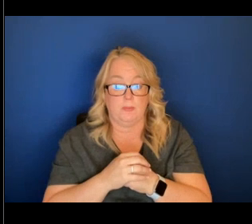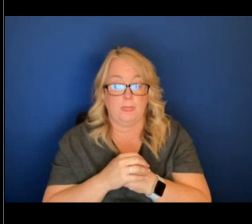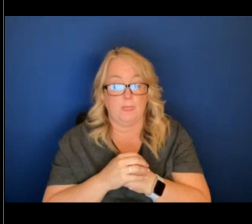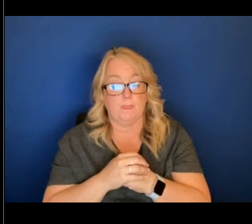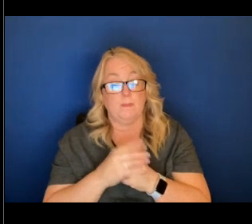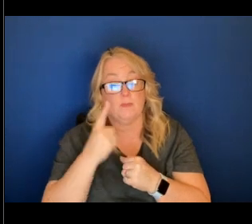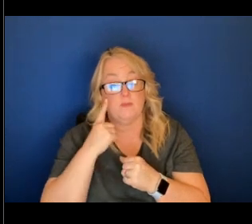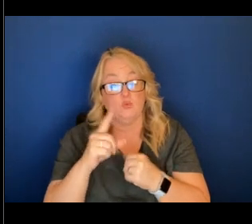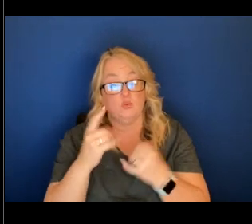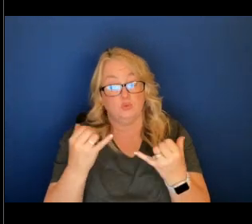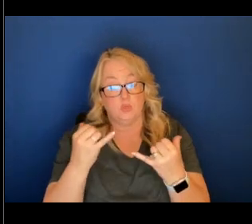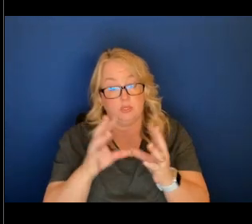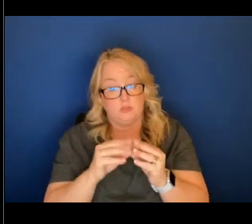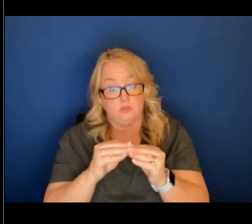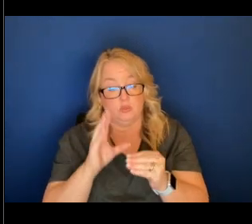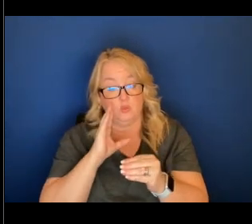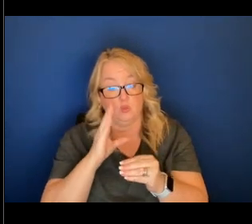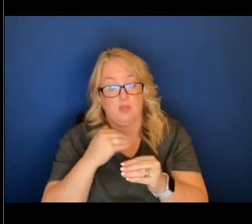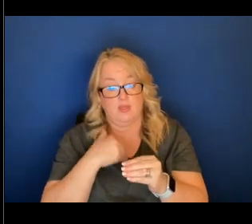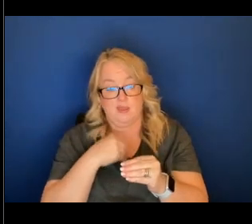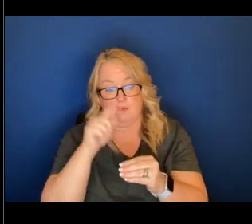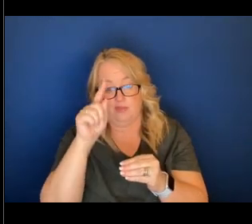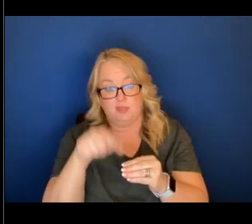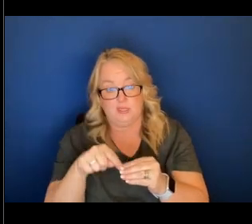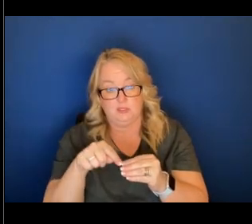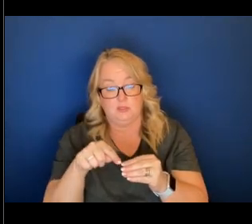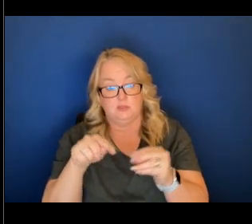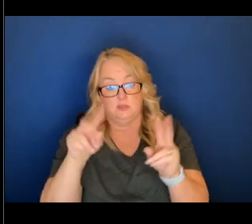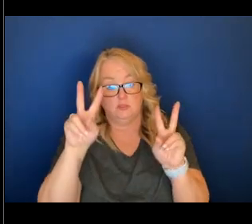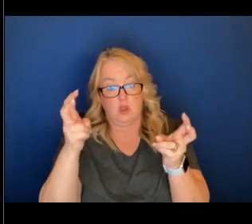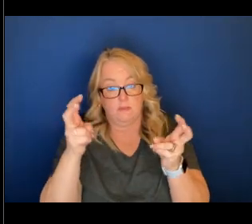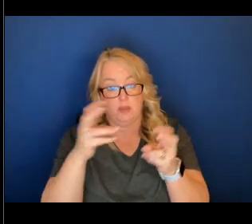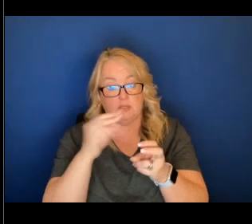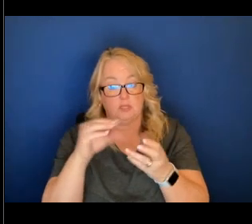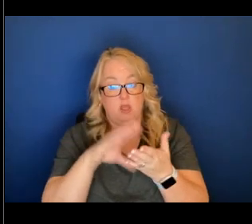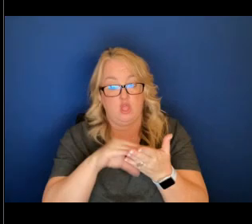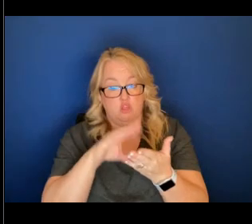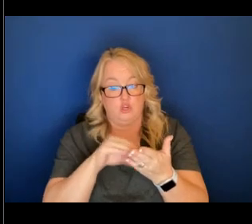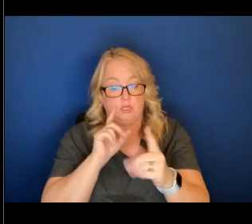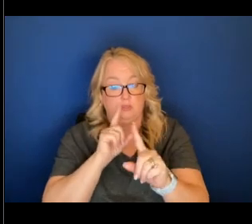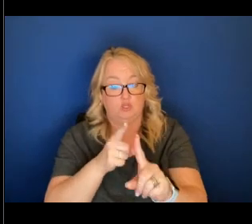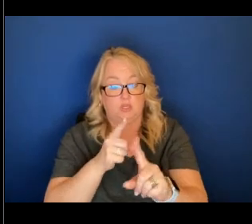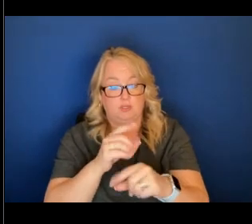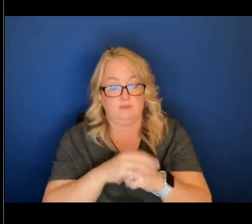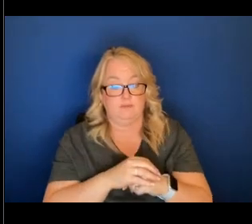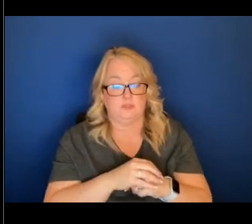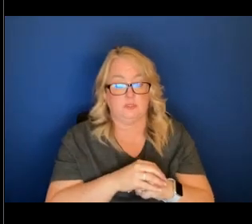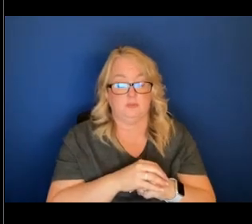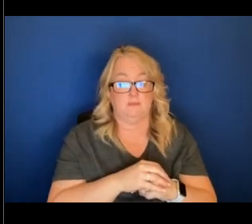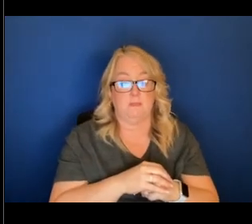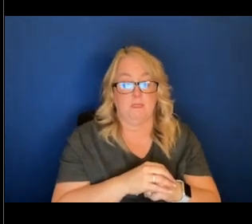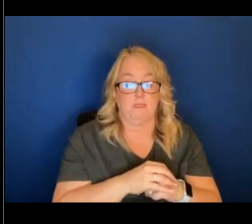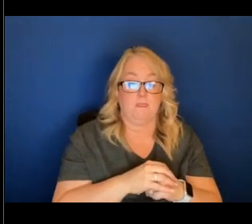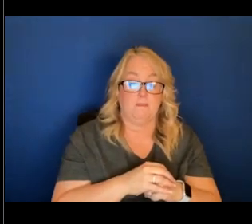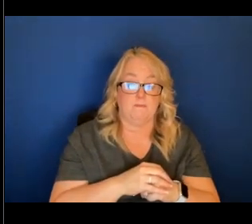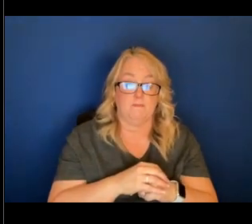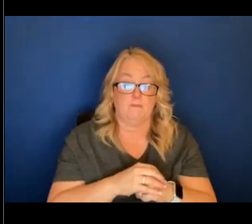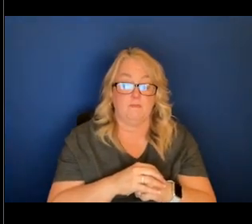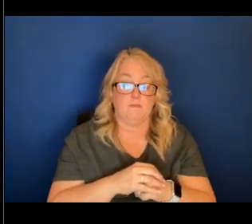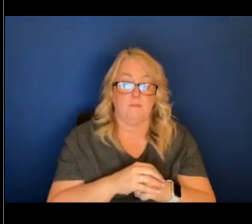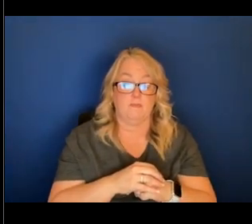this session, we will cover the following topics and learning objectives. Our terminal learning